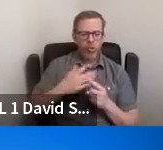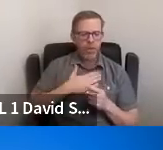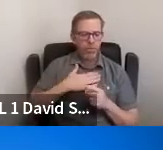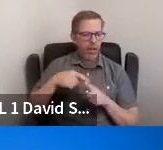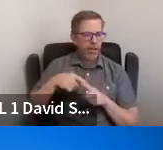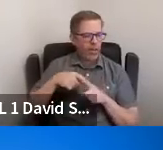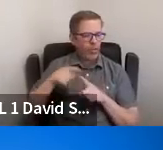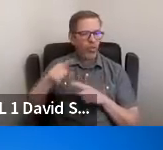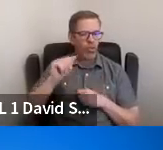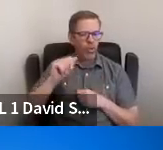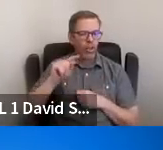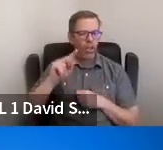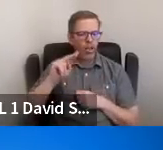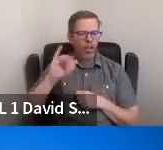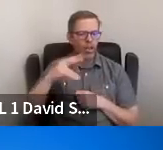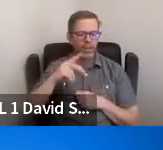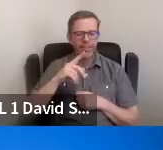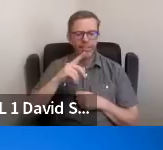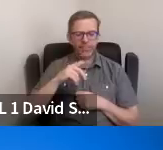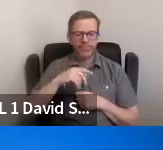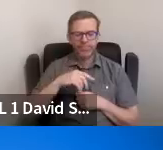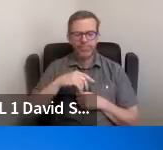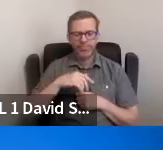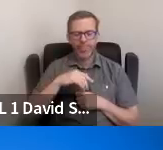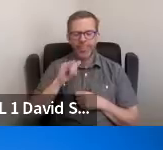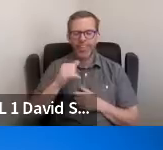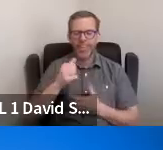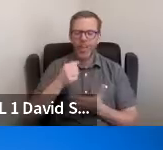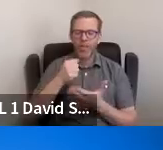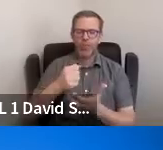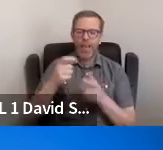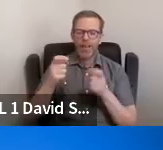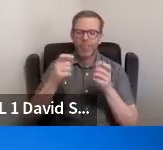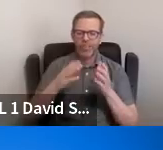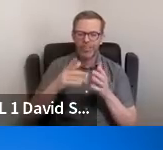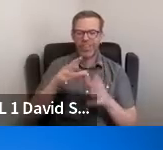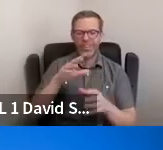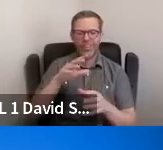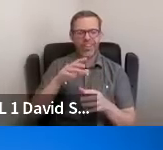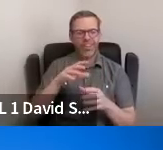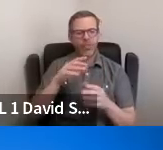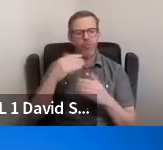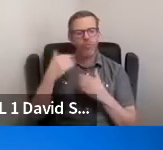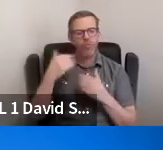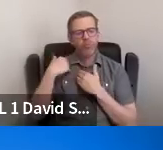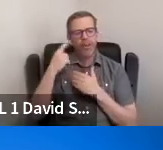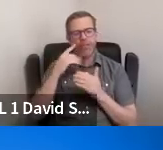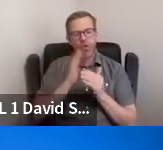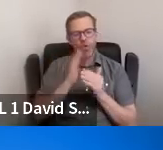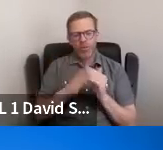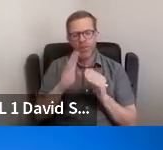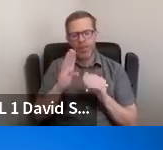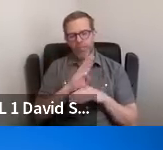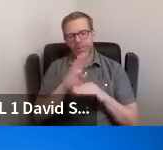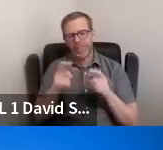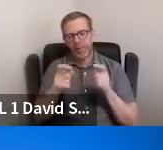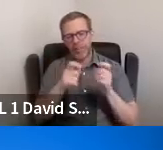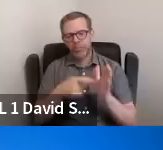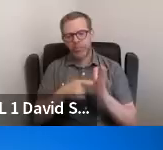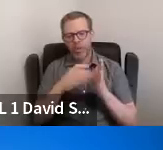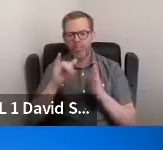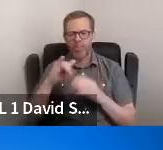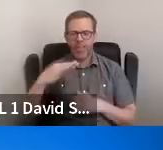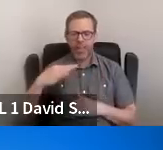at NIH. It's the grants managers that are responsible for the completion of the business management requirements of the